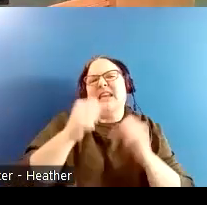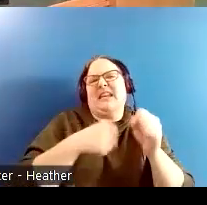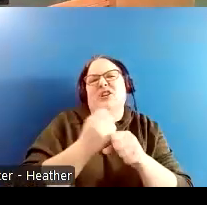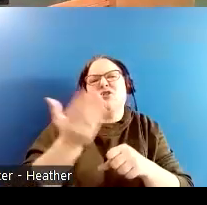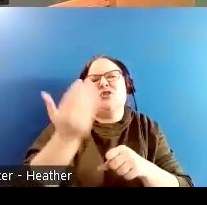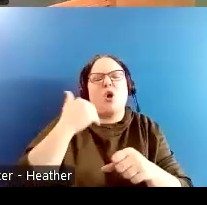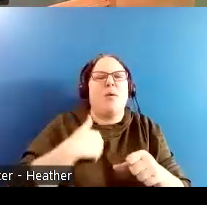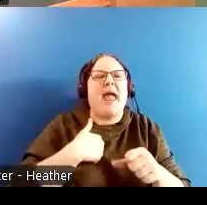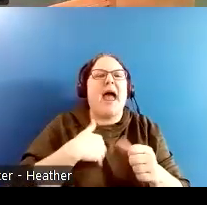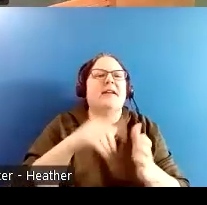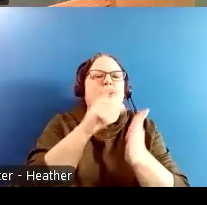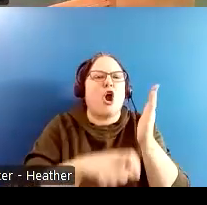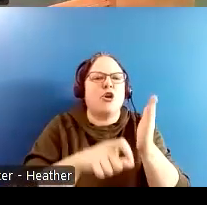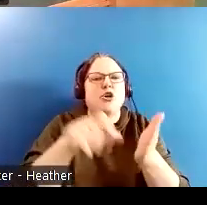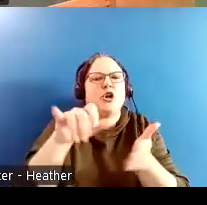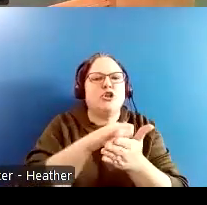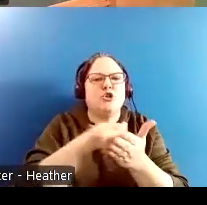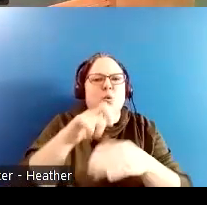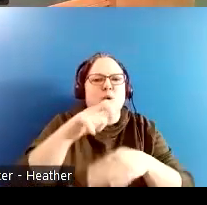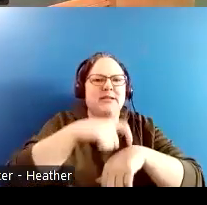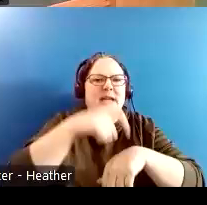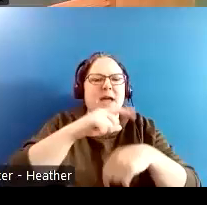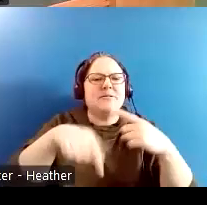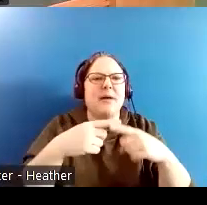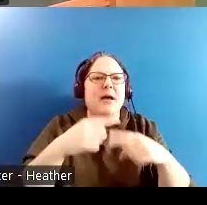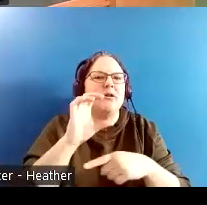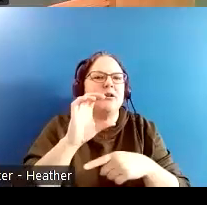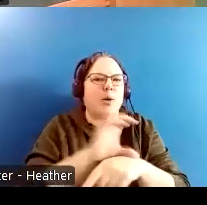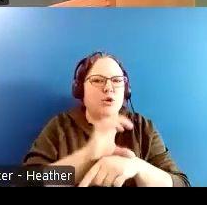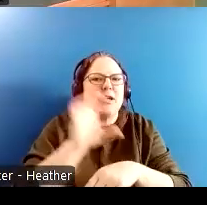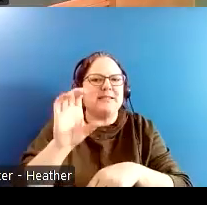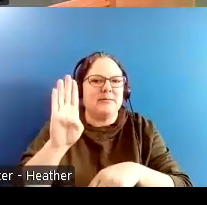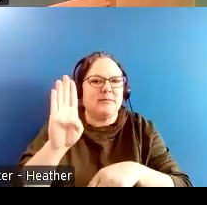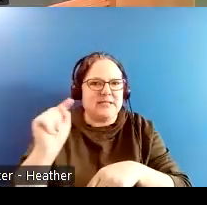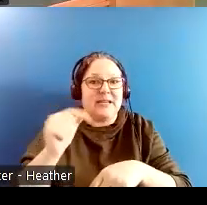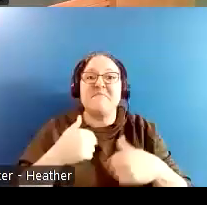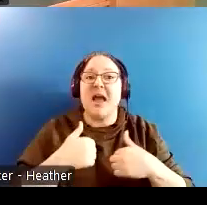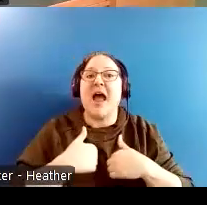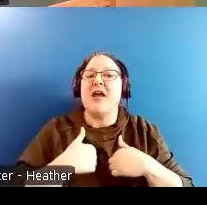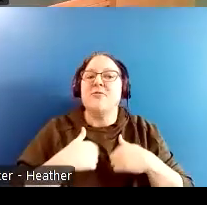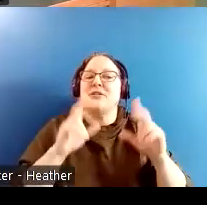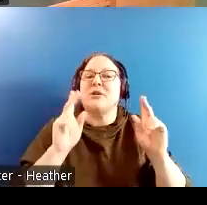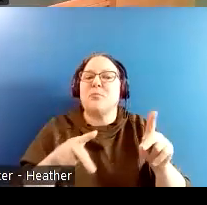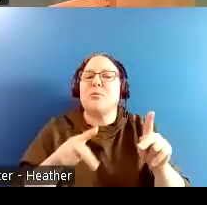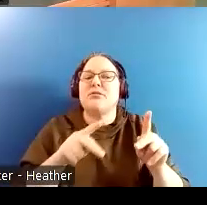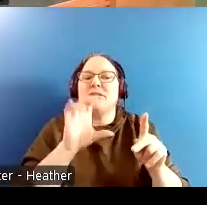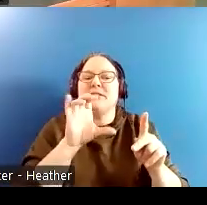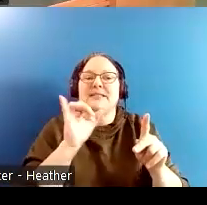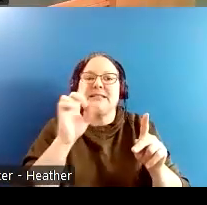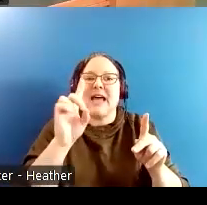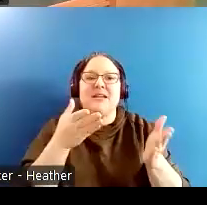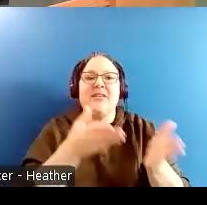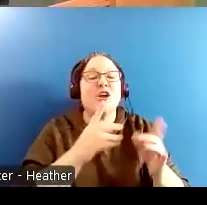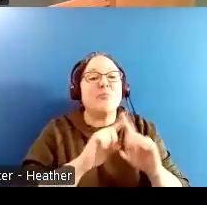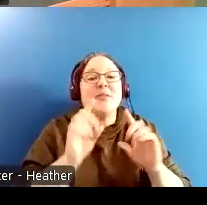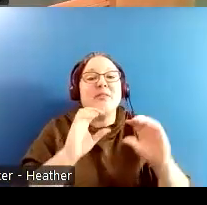Rosenberg about computerized CBT. And I was one of the people cited in here, but there was like no studies going